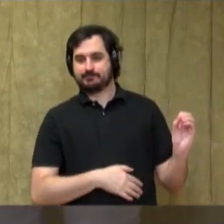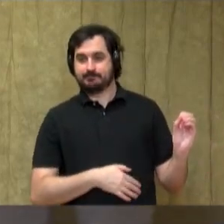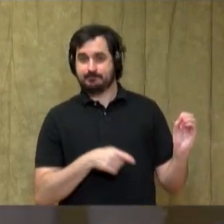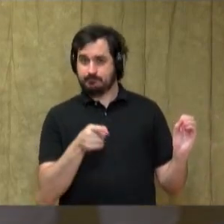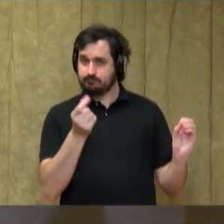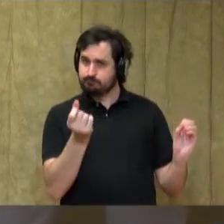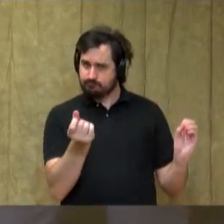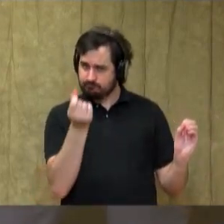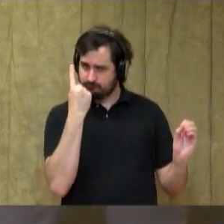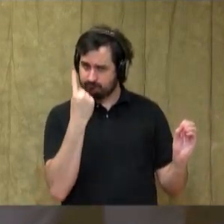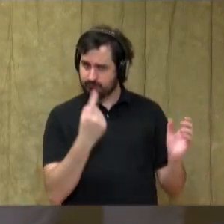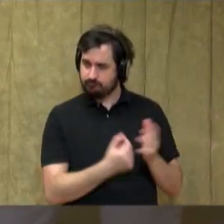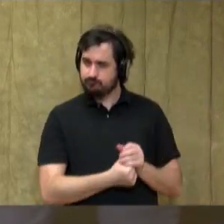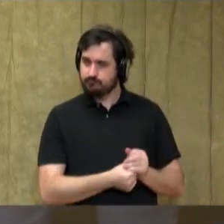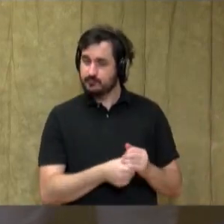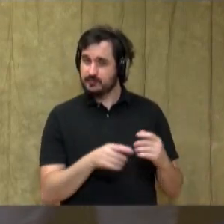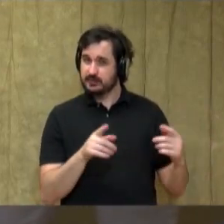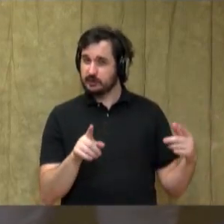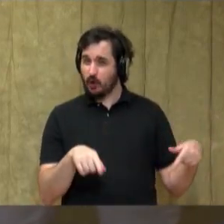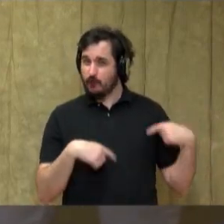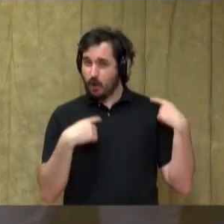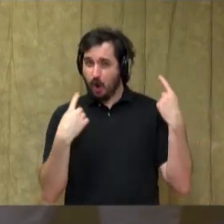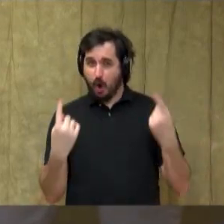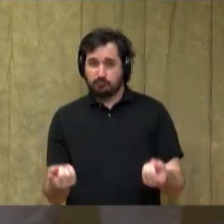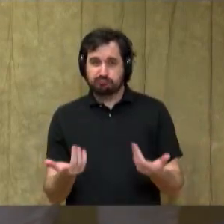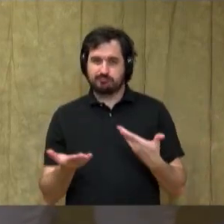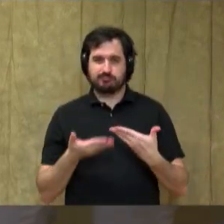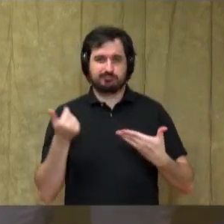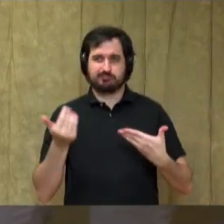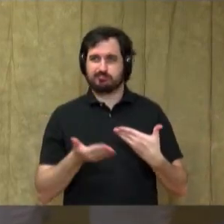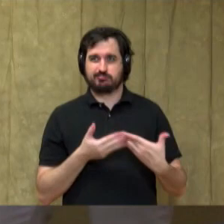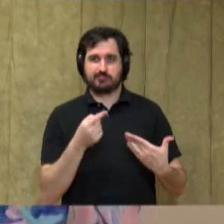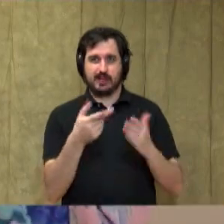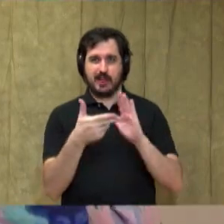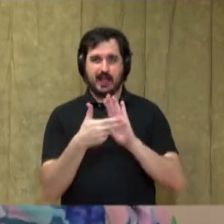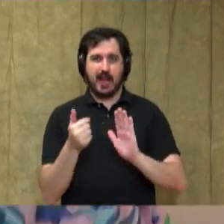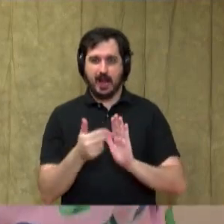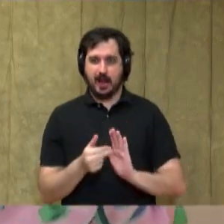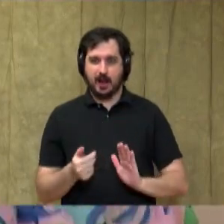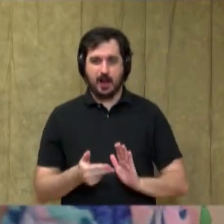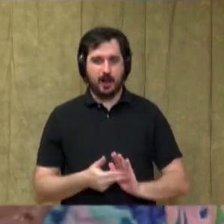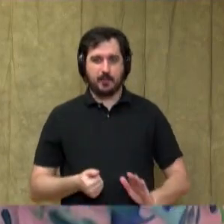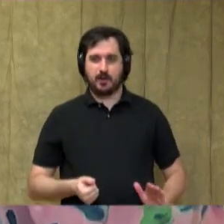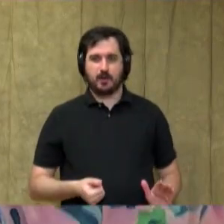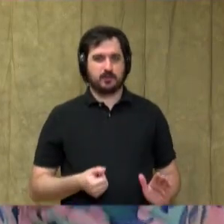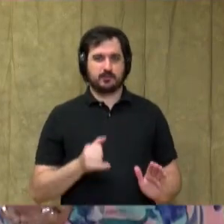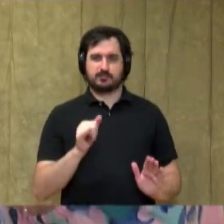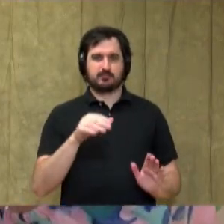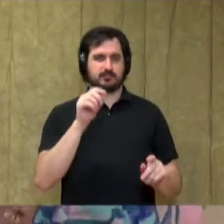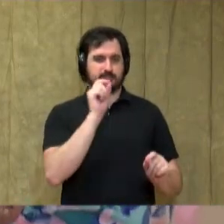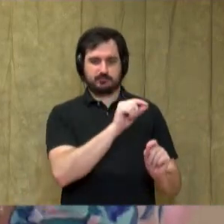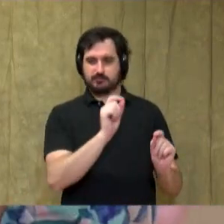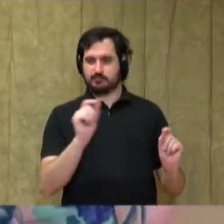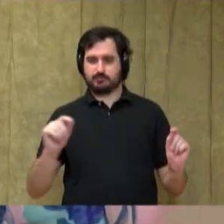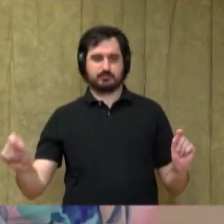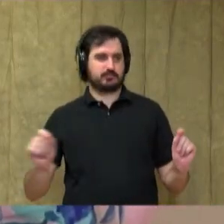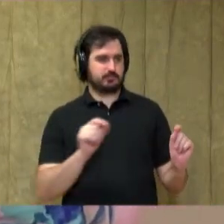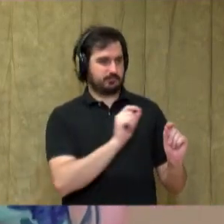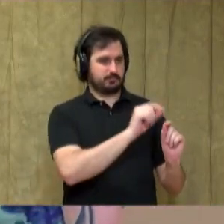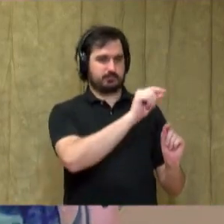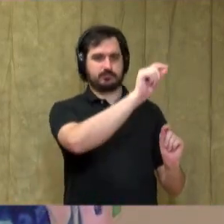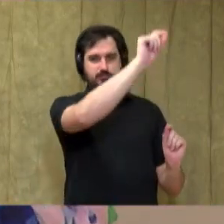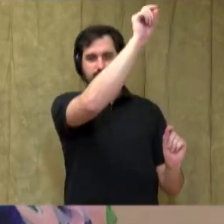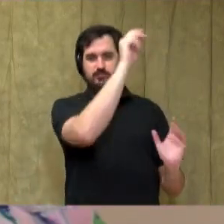sense? So far, it's pretty easy. We're just labeling the coordinate plane. We're just looking at what the coordinate plane looks